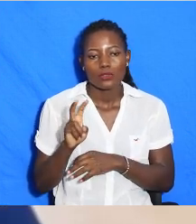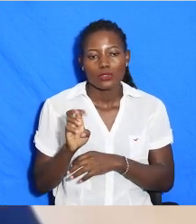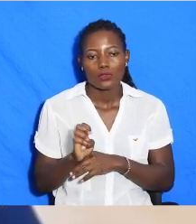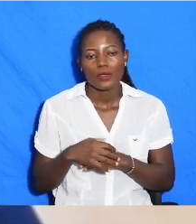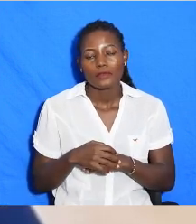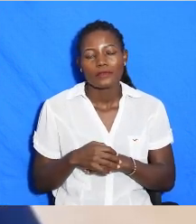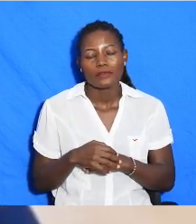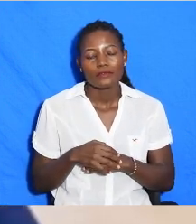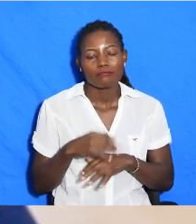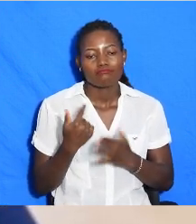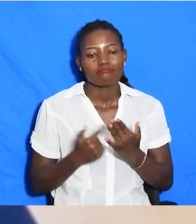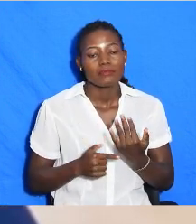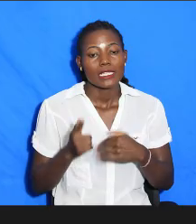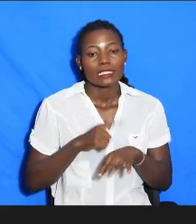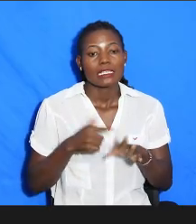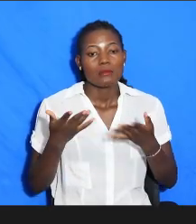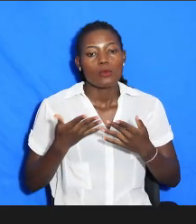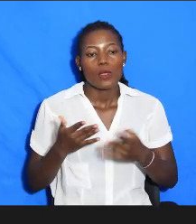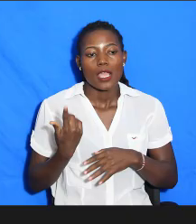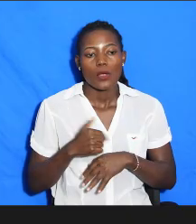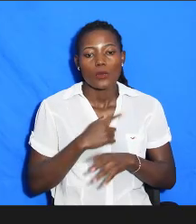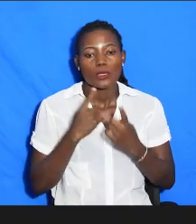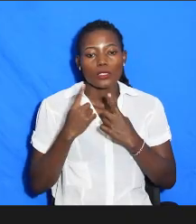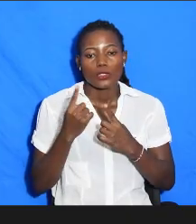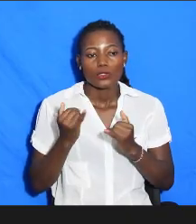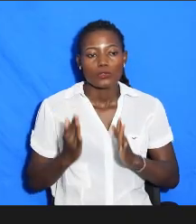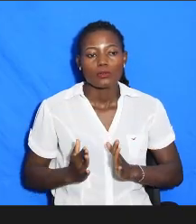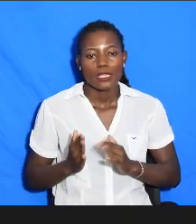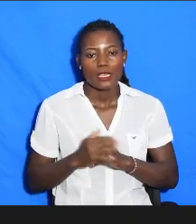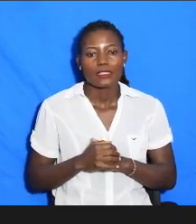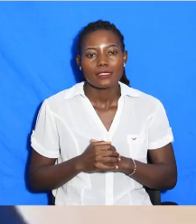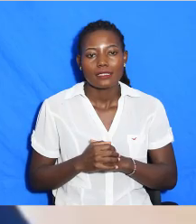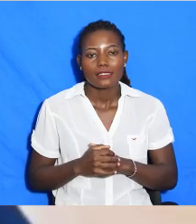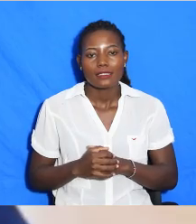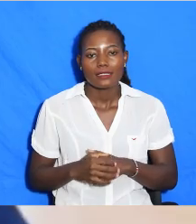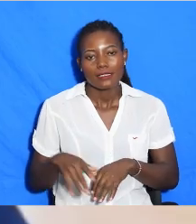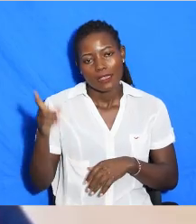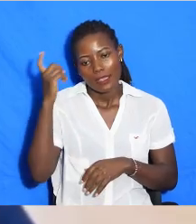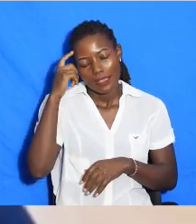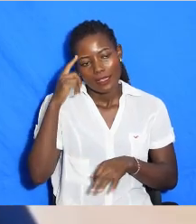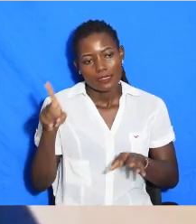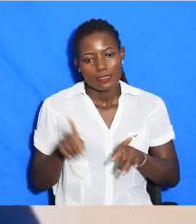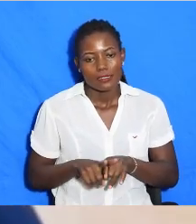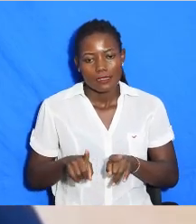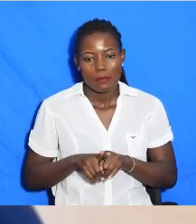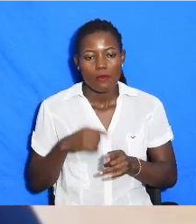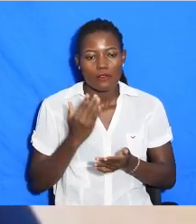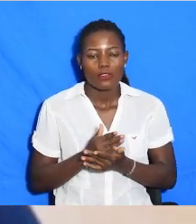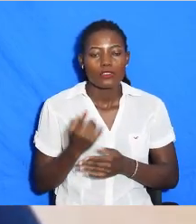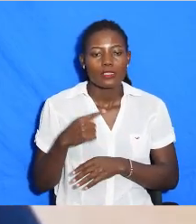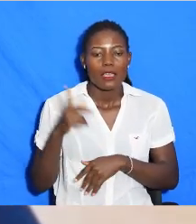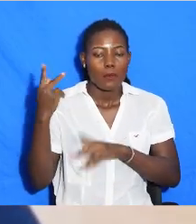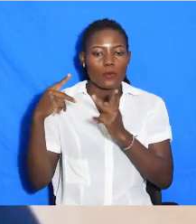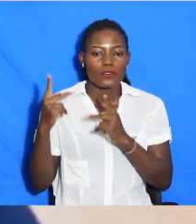Insight moment. This is where we get to talk to our athletes on their mindset and, of course, on their professional